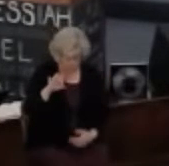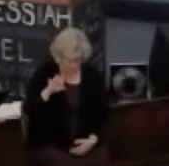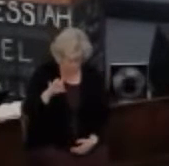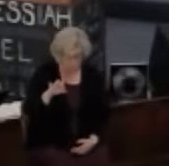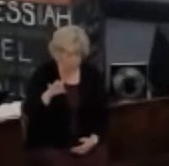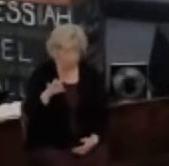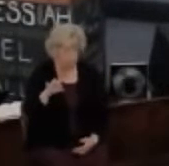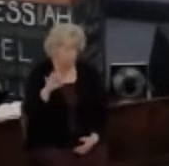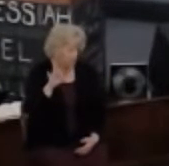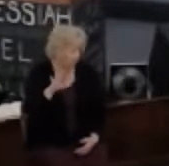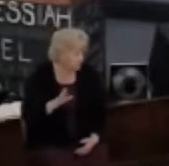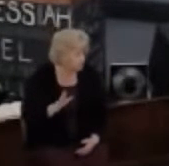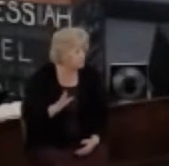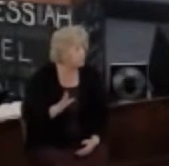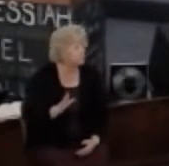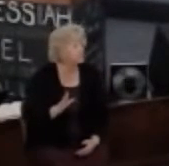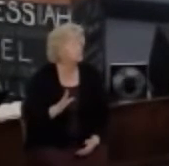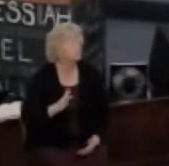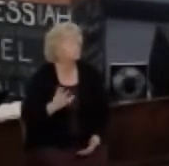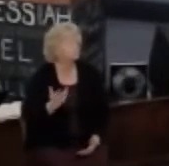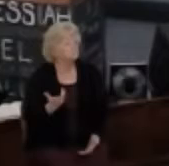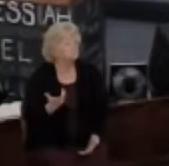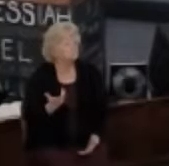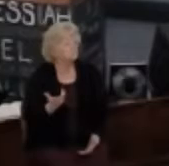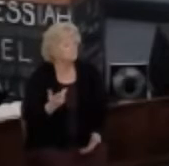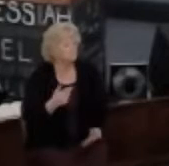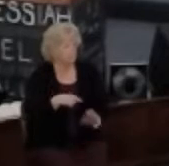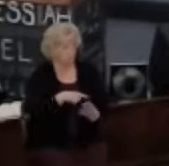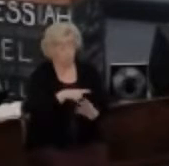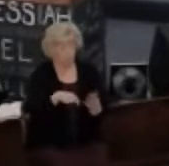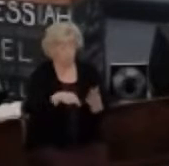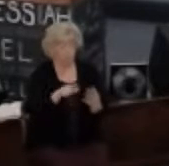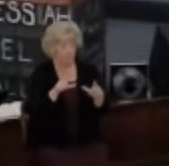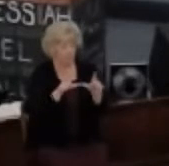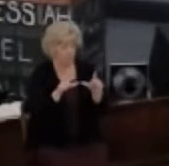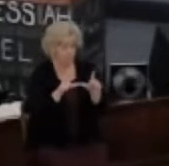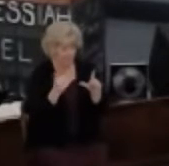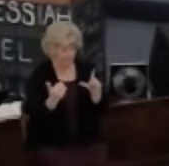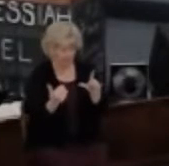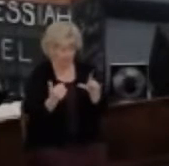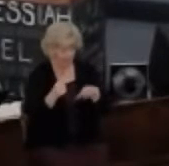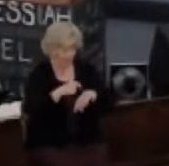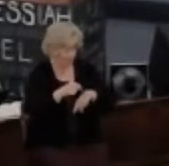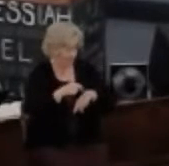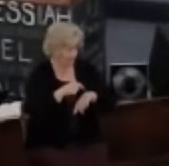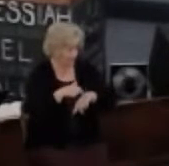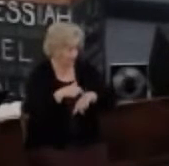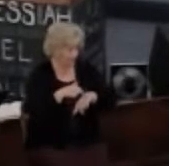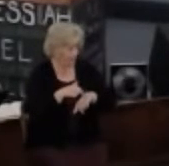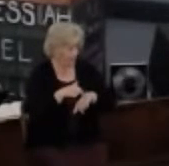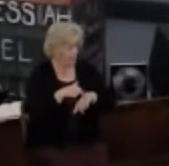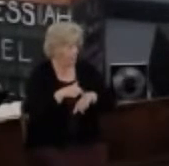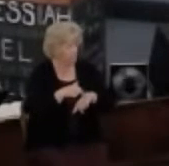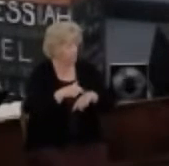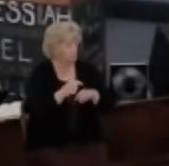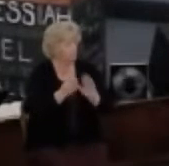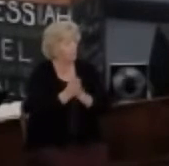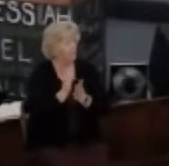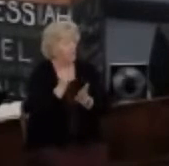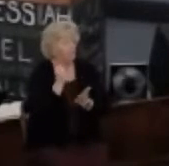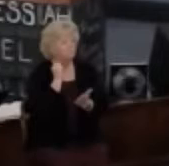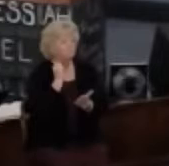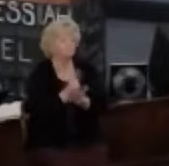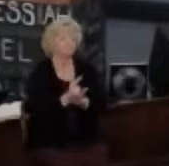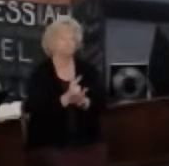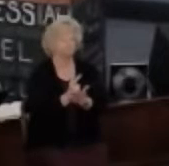be pastors. And so it is time to go ahead and make some things official, to recognize